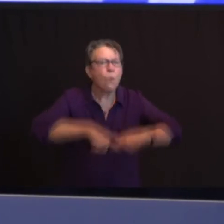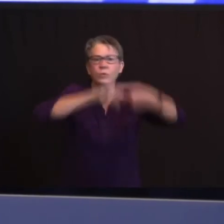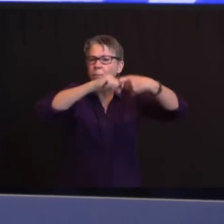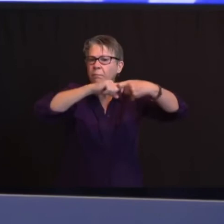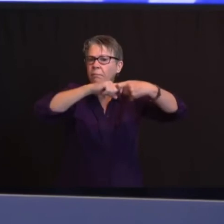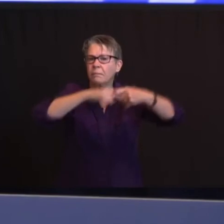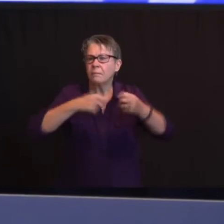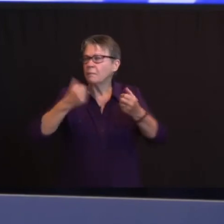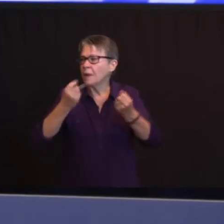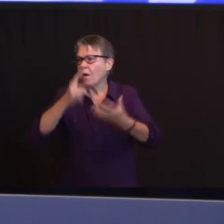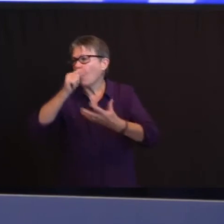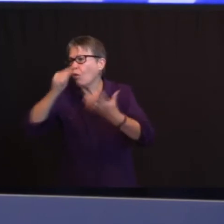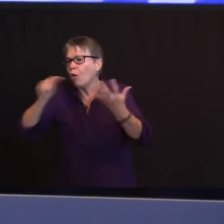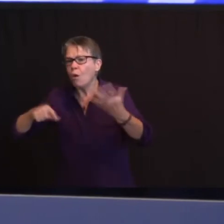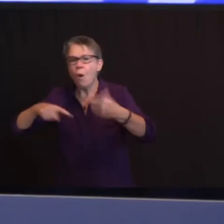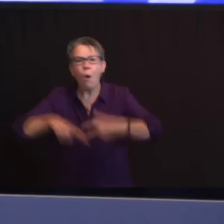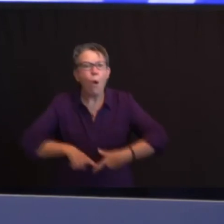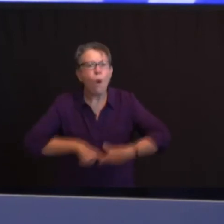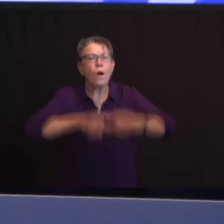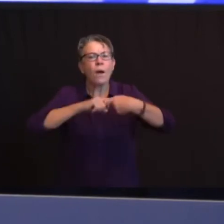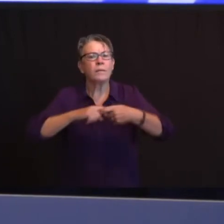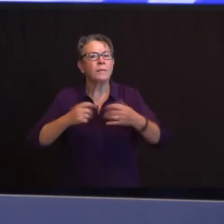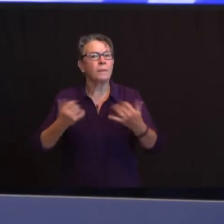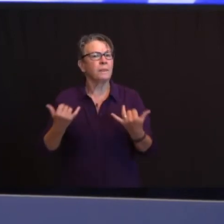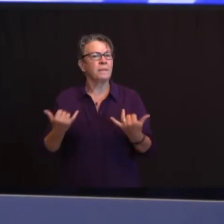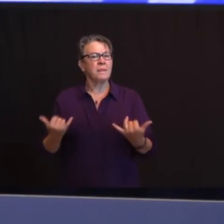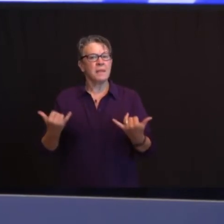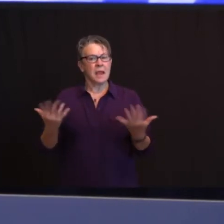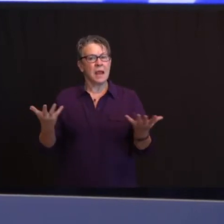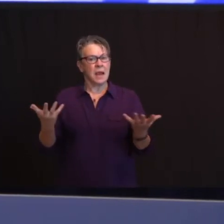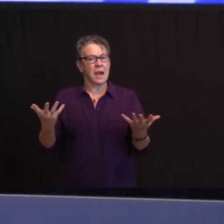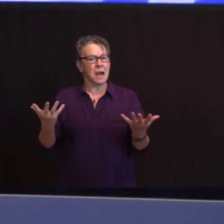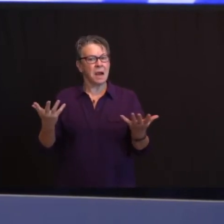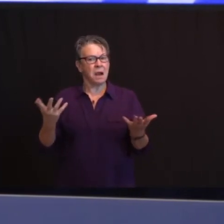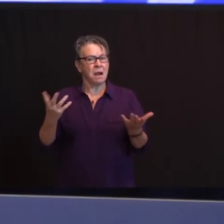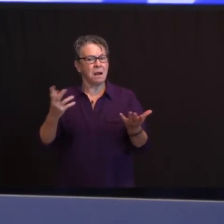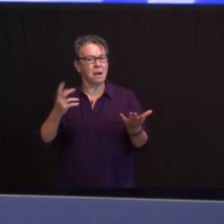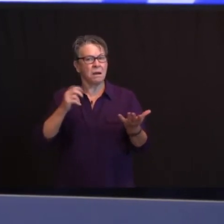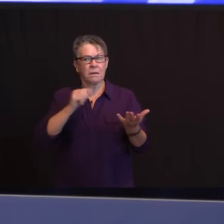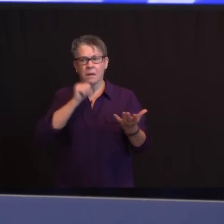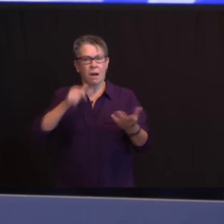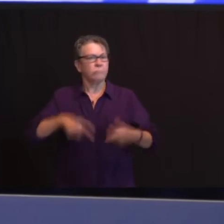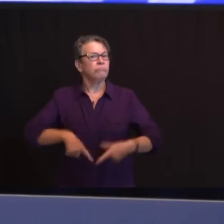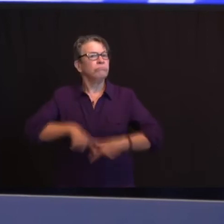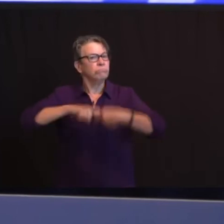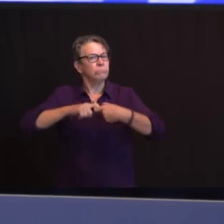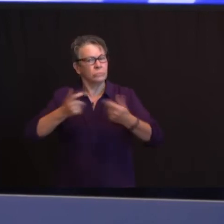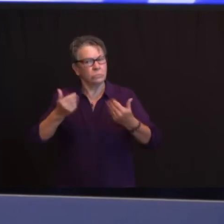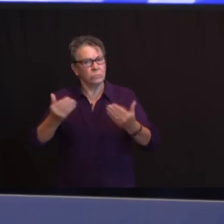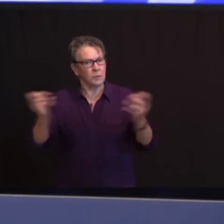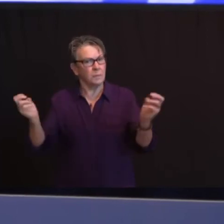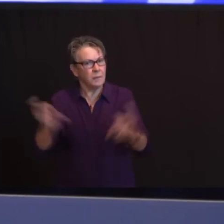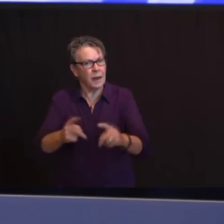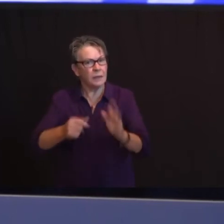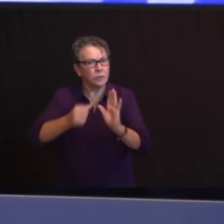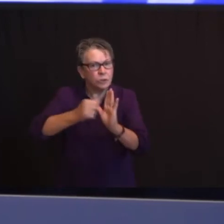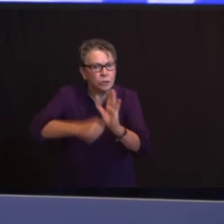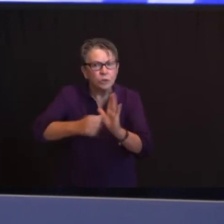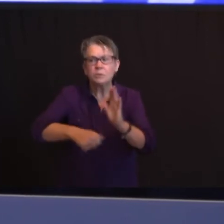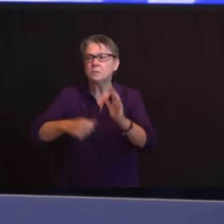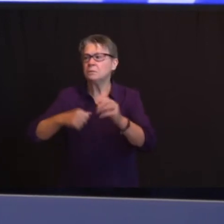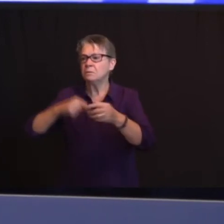seeing. So we are on calls with the CEOs every week. We go over these statistics. We're relying on them